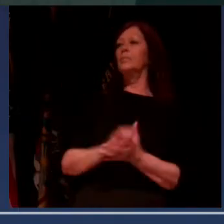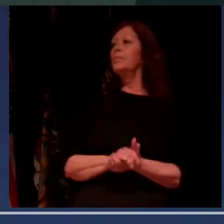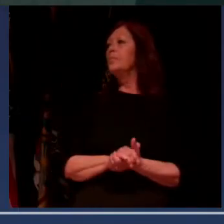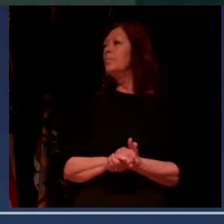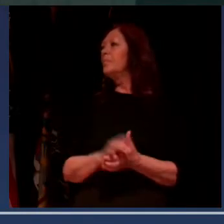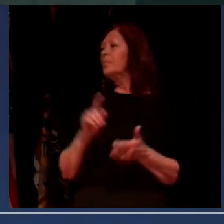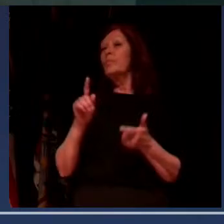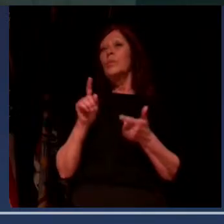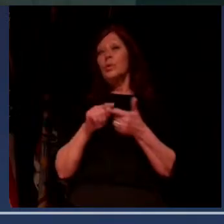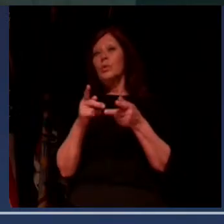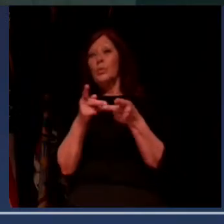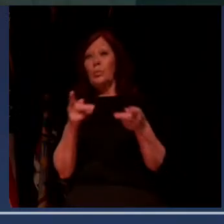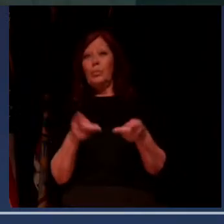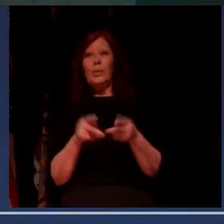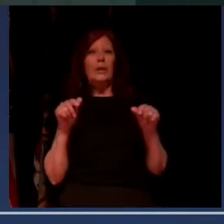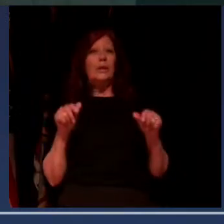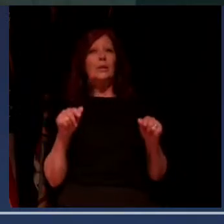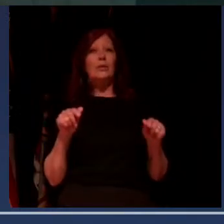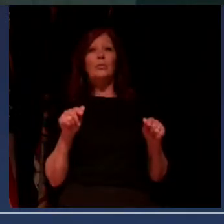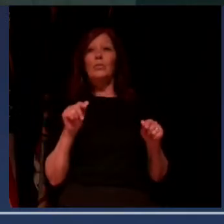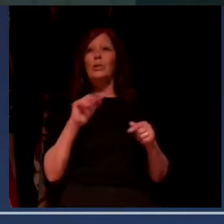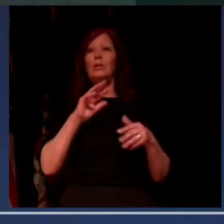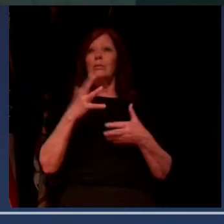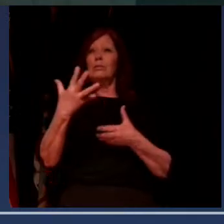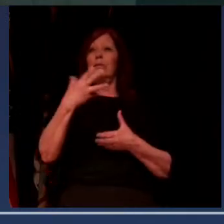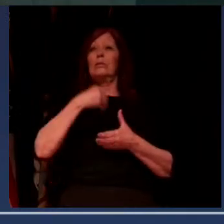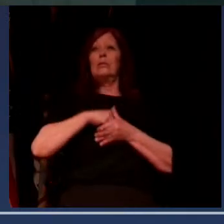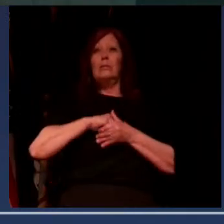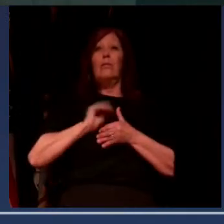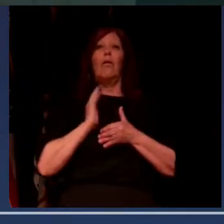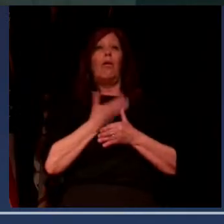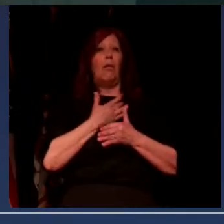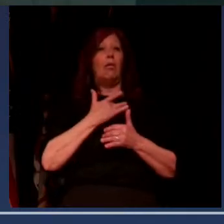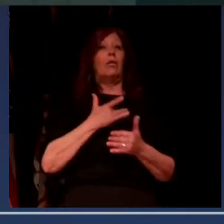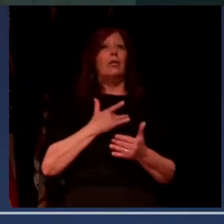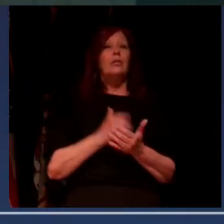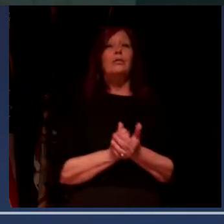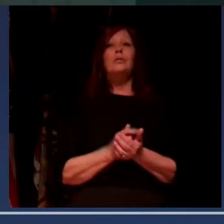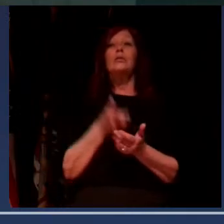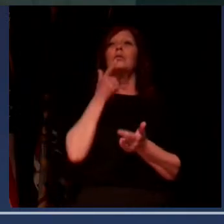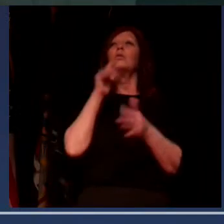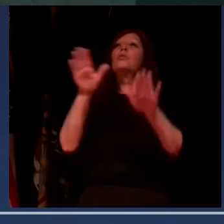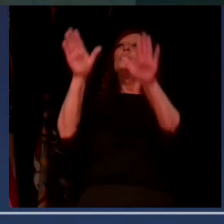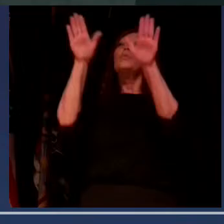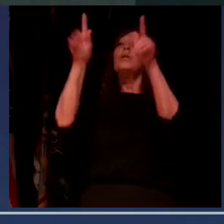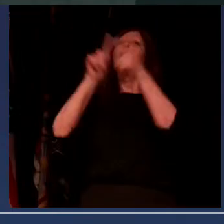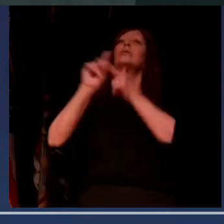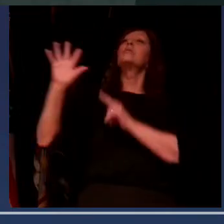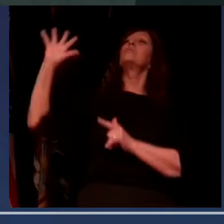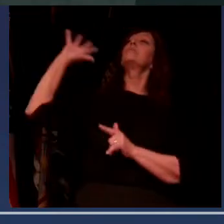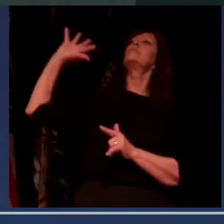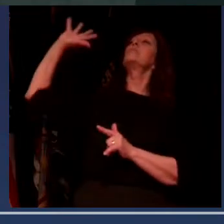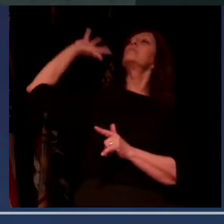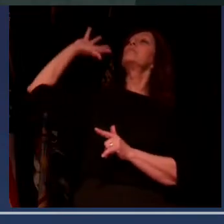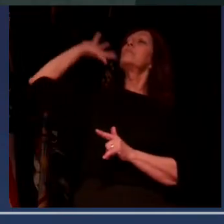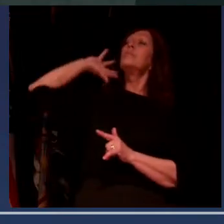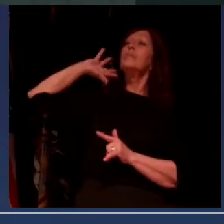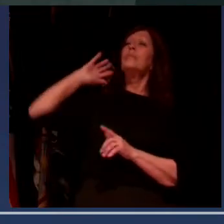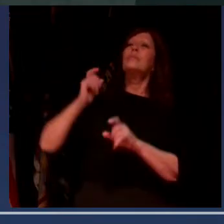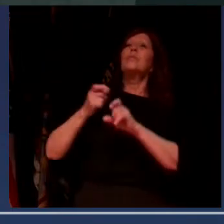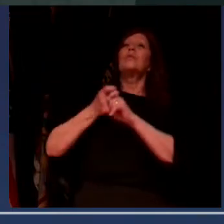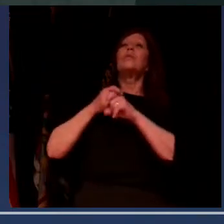to a place that is so much in all of our hearts. We offer praise to our ancestors who come from